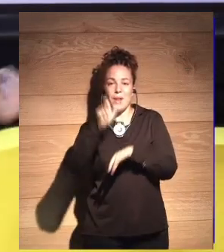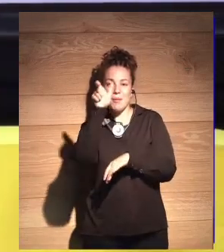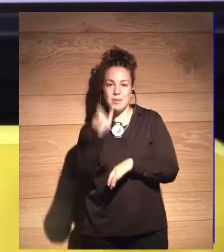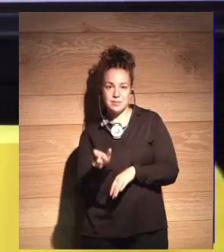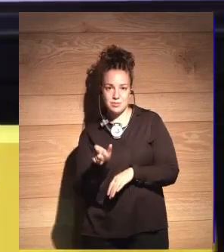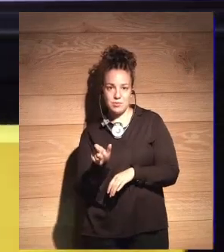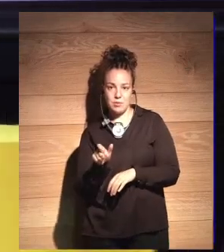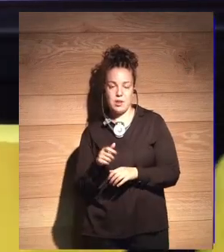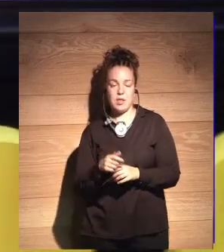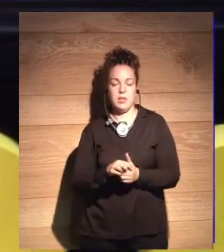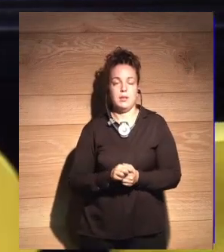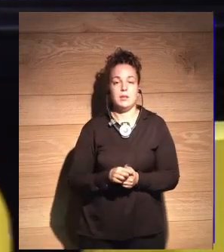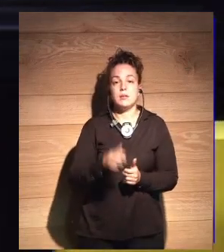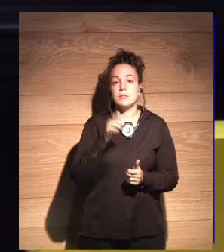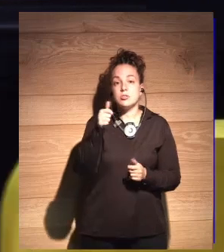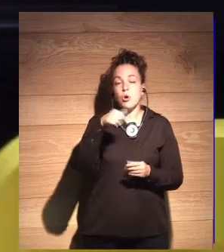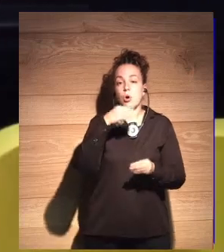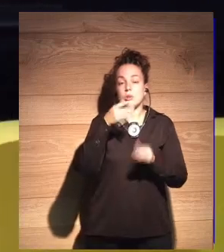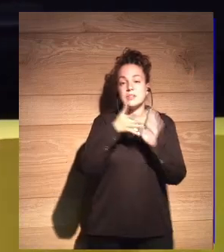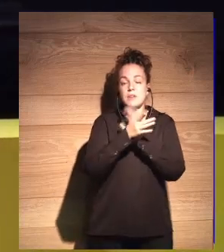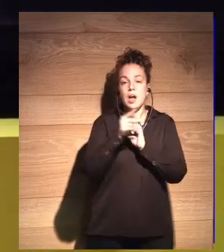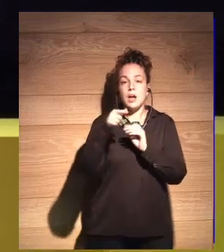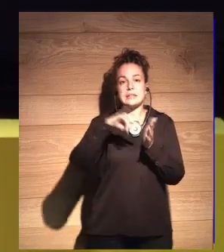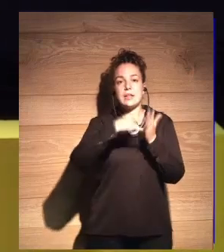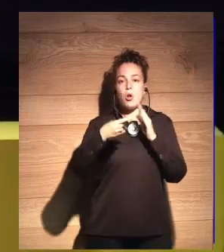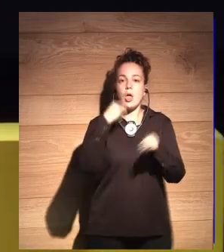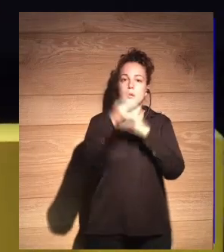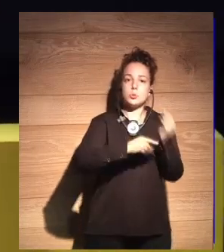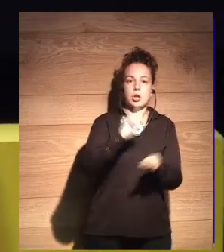should require our technology to be designed better,